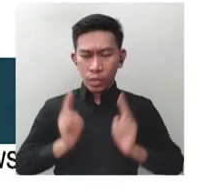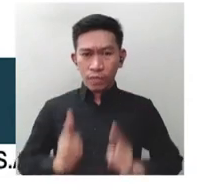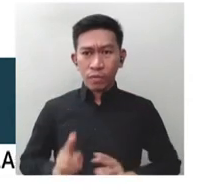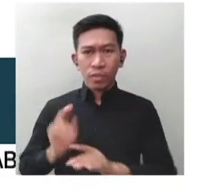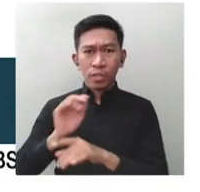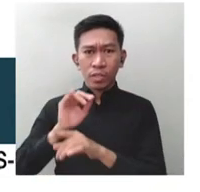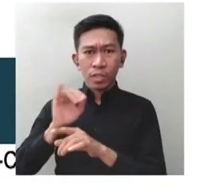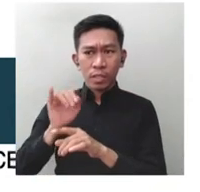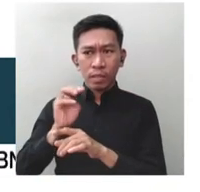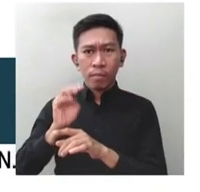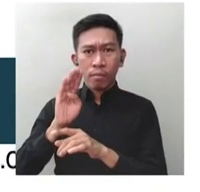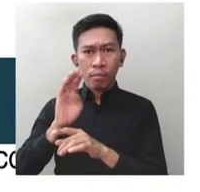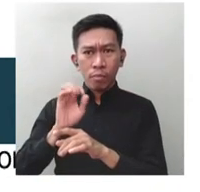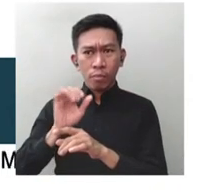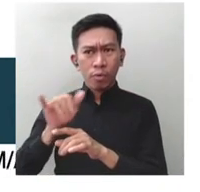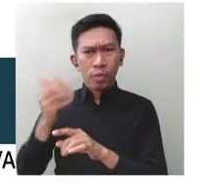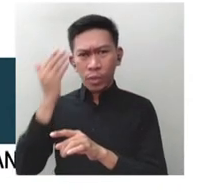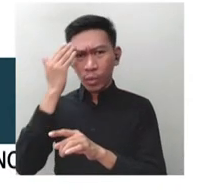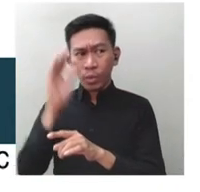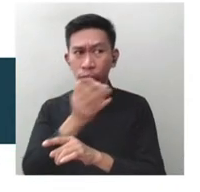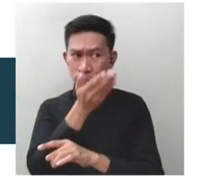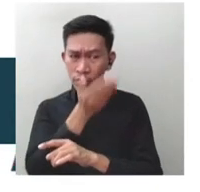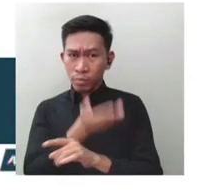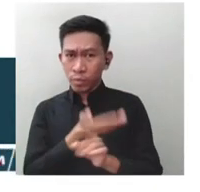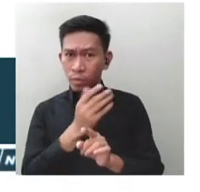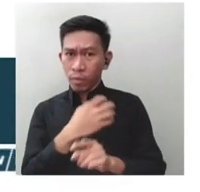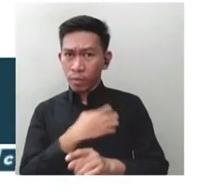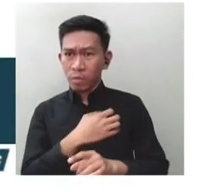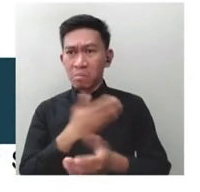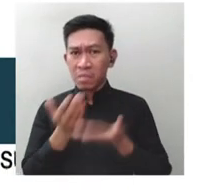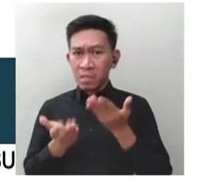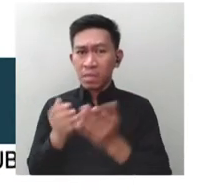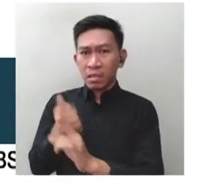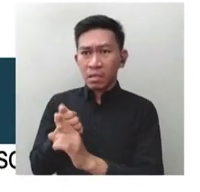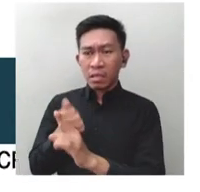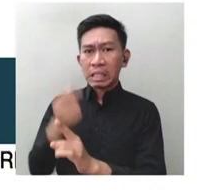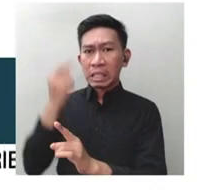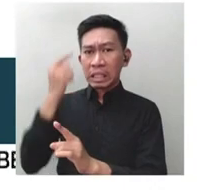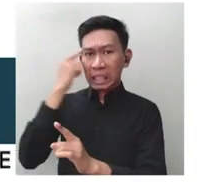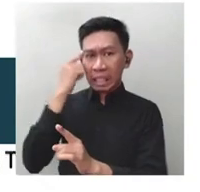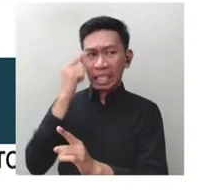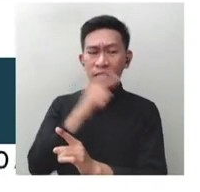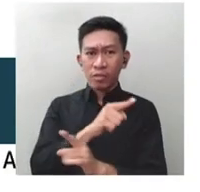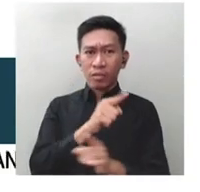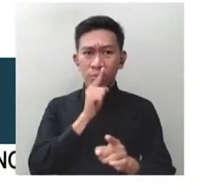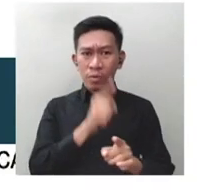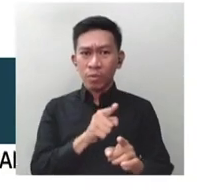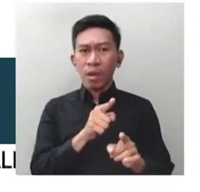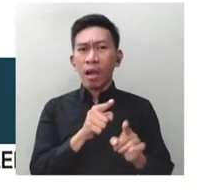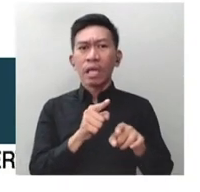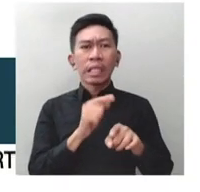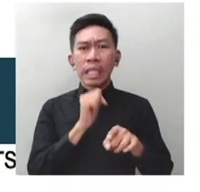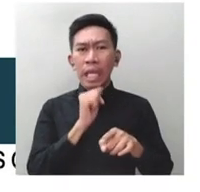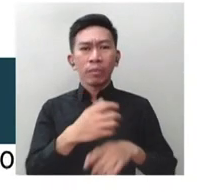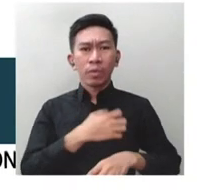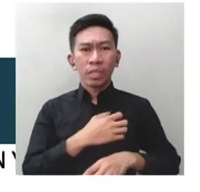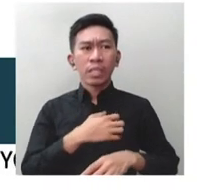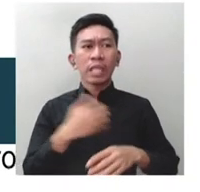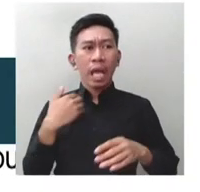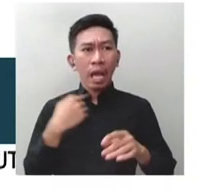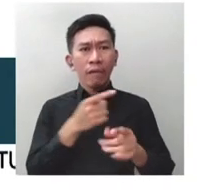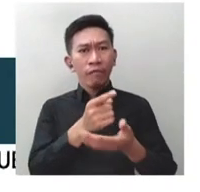were police officers. To him, probably, they were armed civilians. They were civilians carrying firearms.